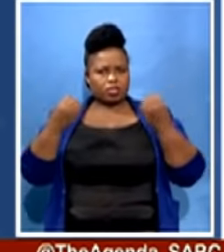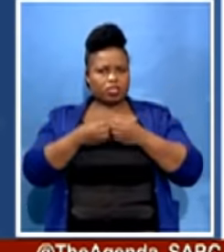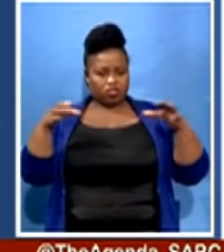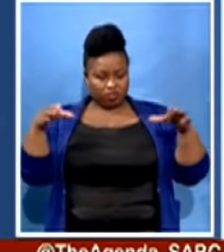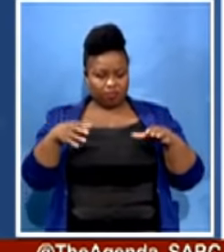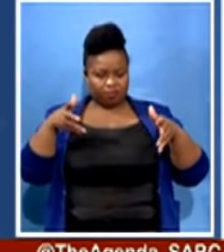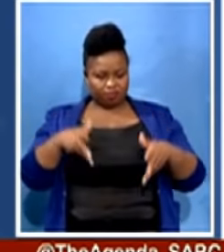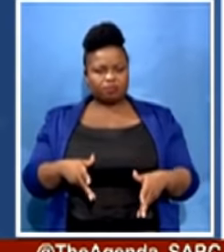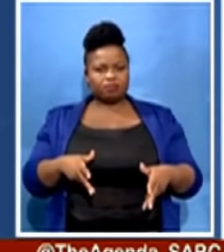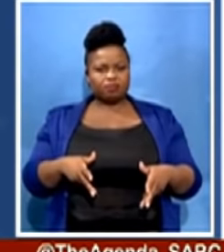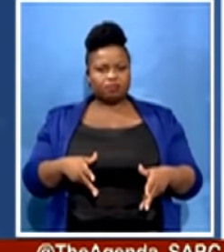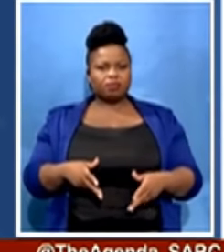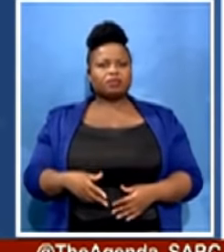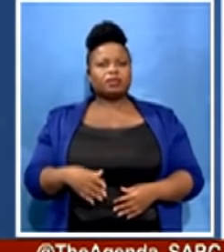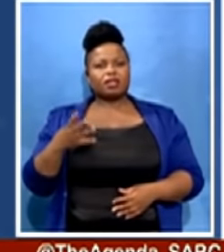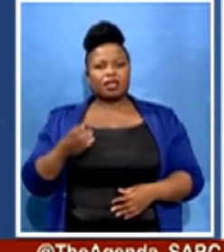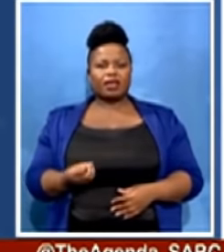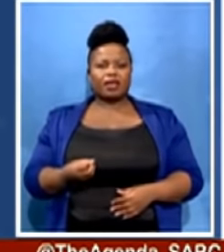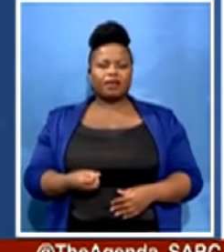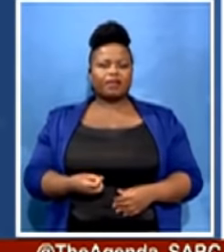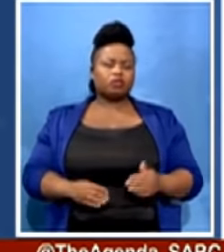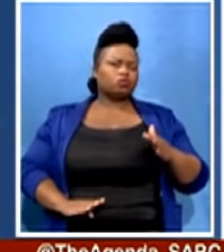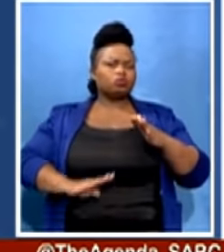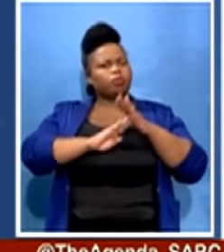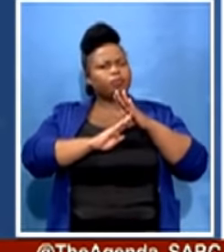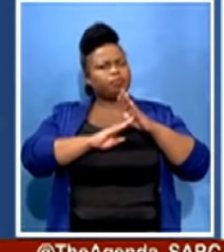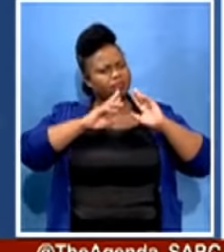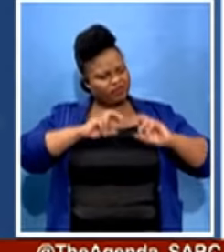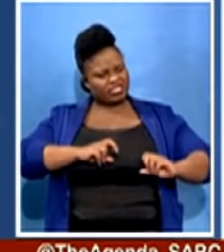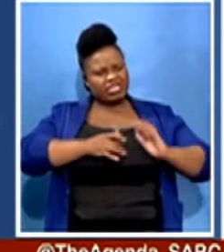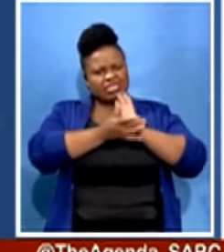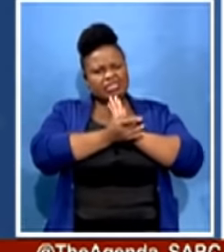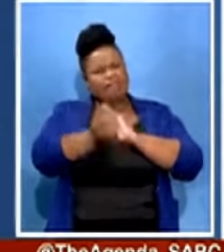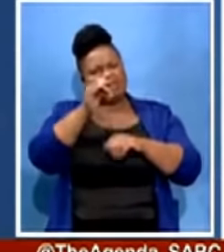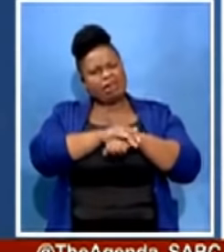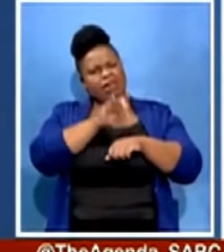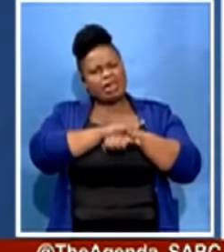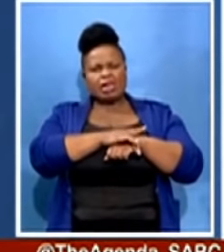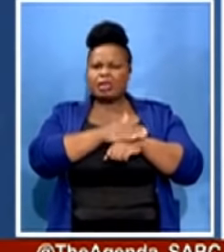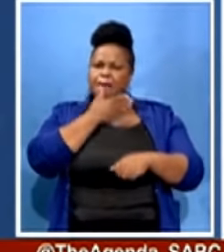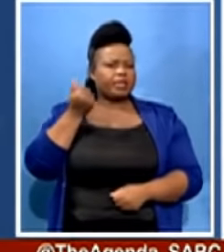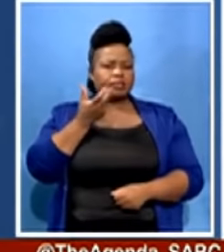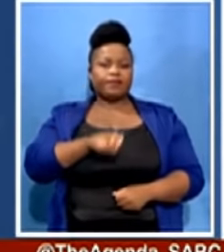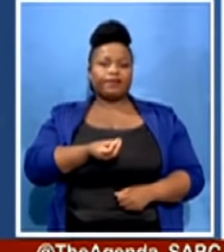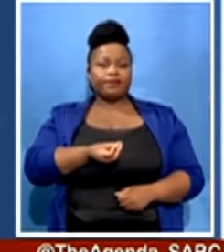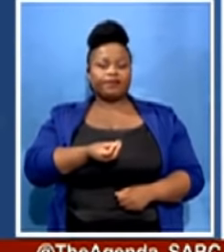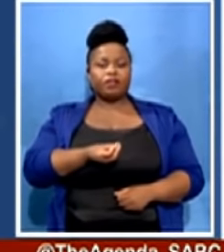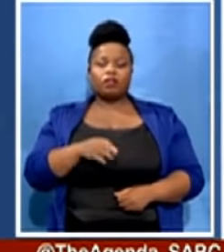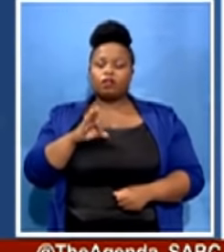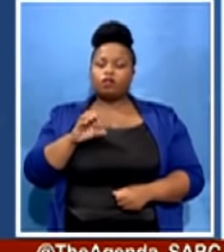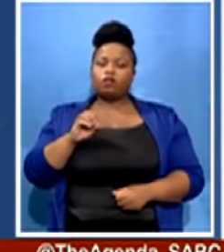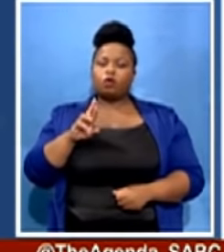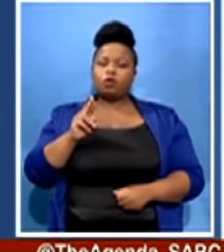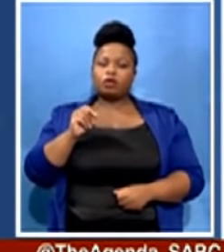first-class investigative capabilities in it, and particularly forensic capabilities in the